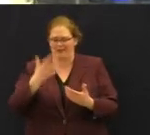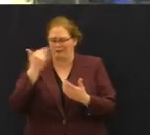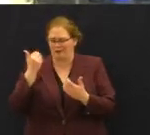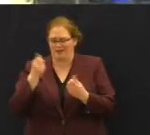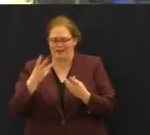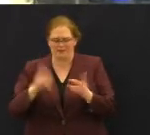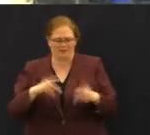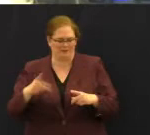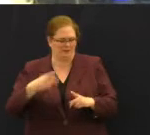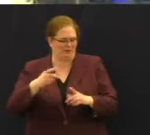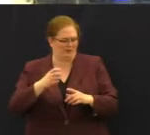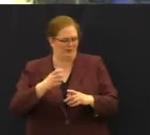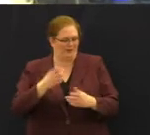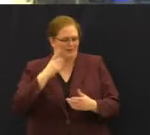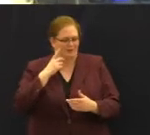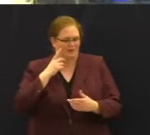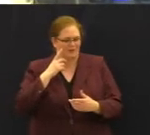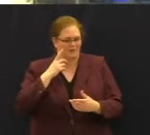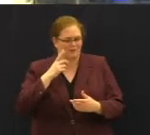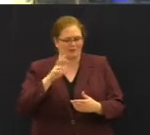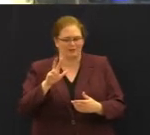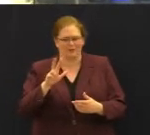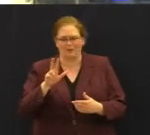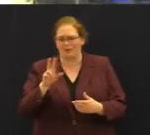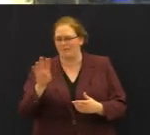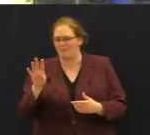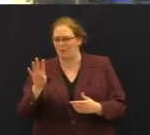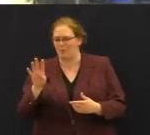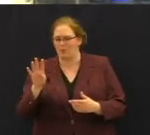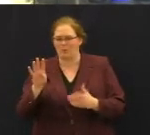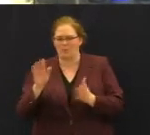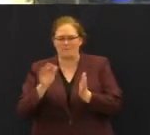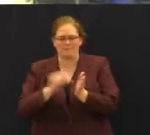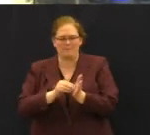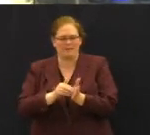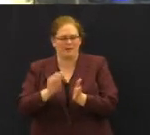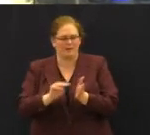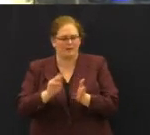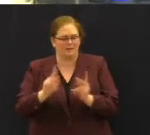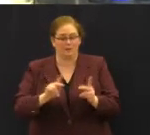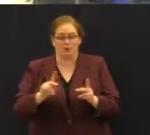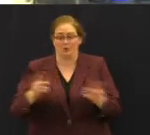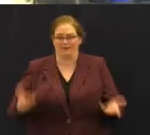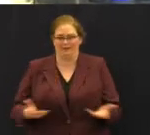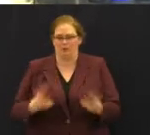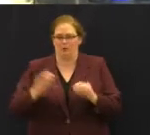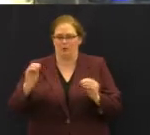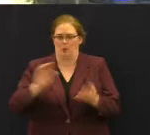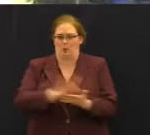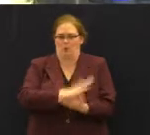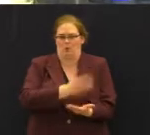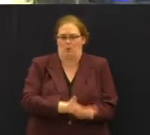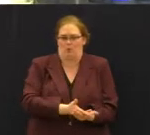people, and I thought it was like 3 or 4 million people that were here undocumented that he made